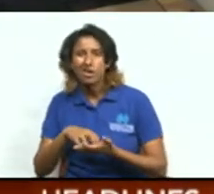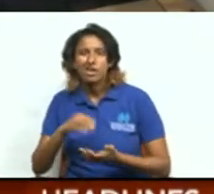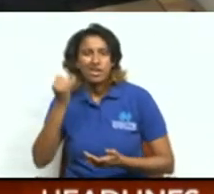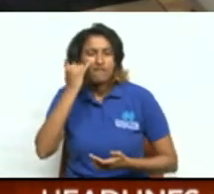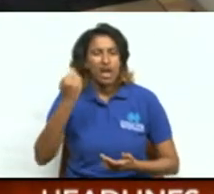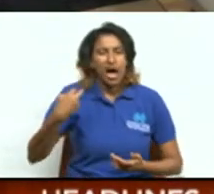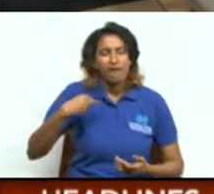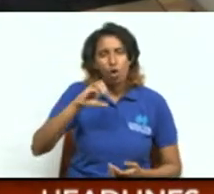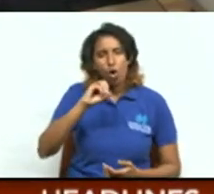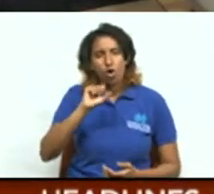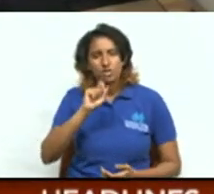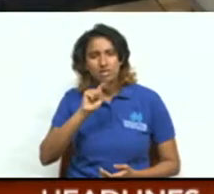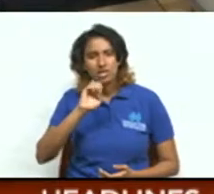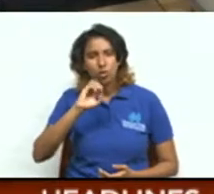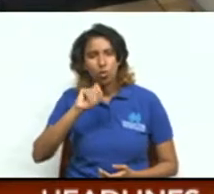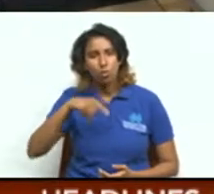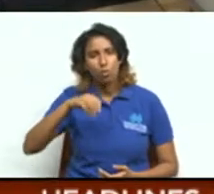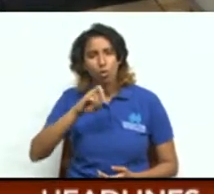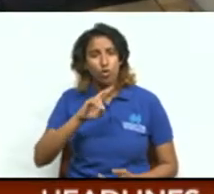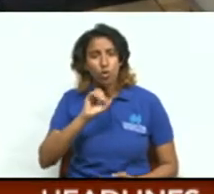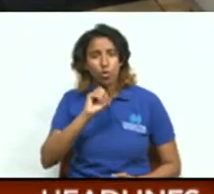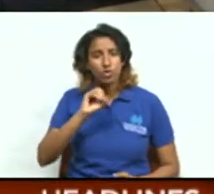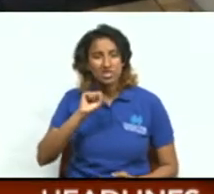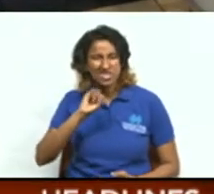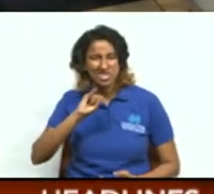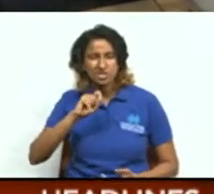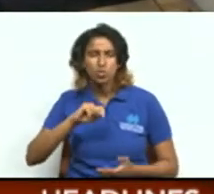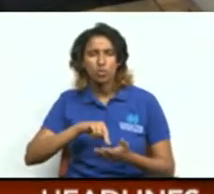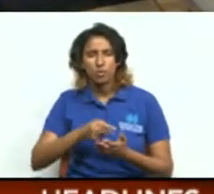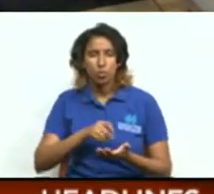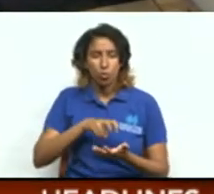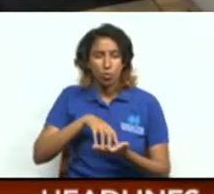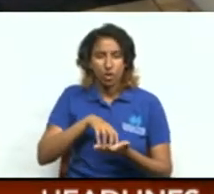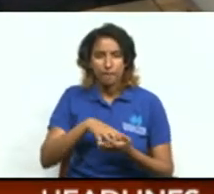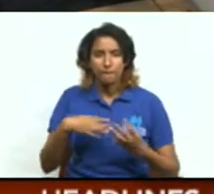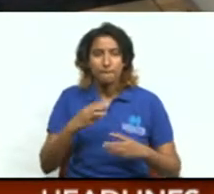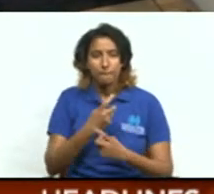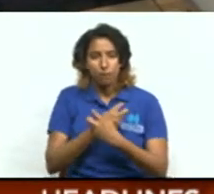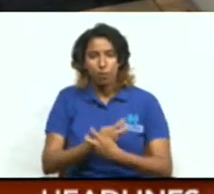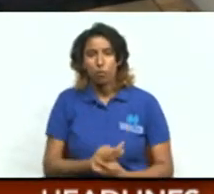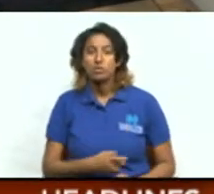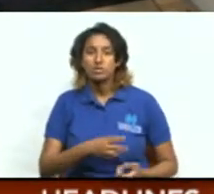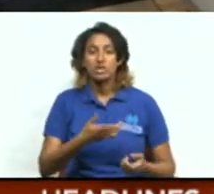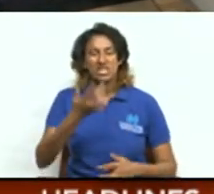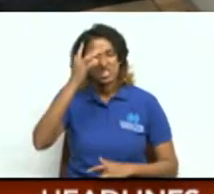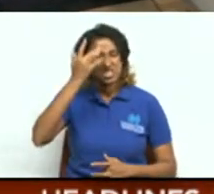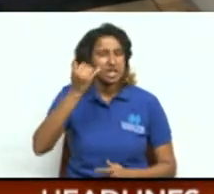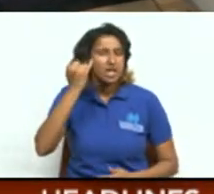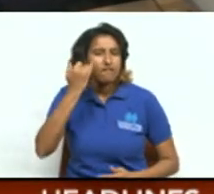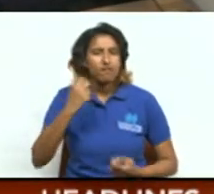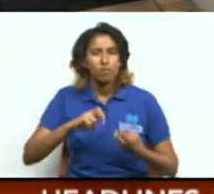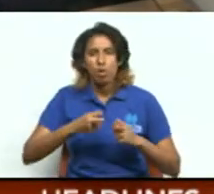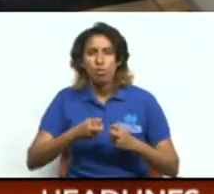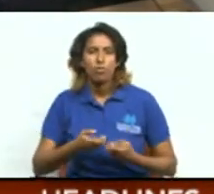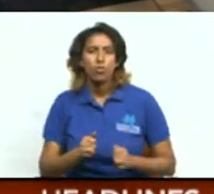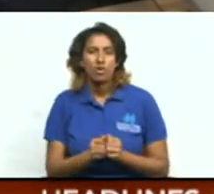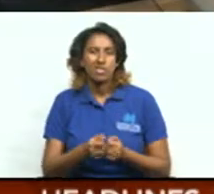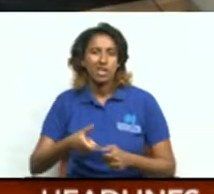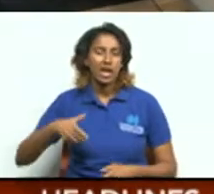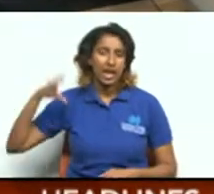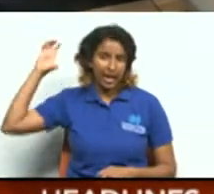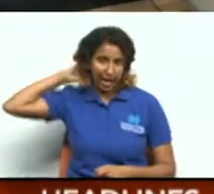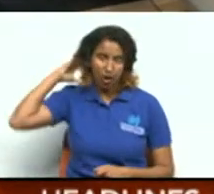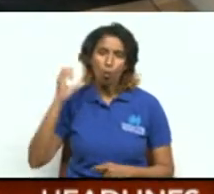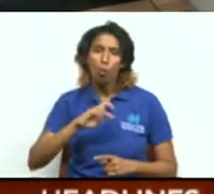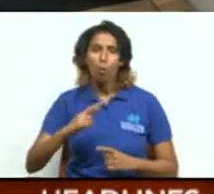of people get referred to me after they're done in physio, especially with spinal issues, neck issues, and then I'll know how to cater the classes to meet